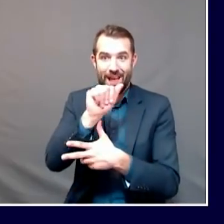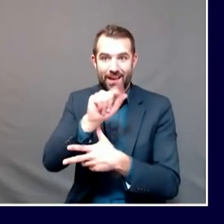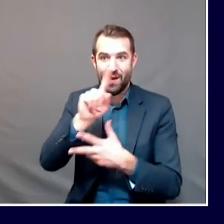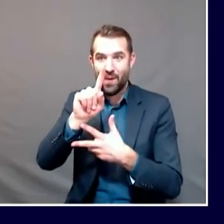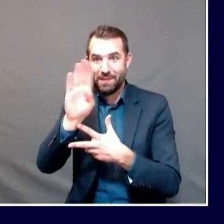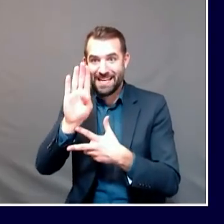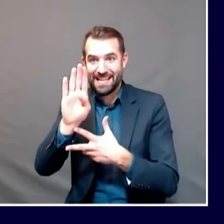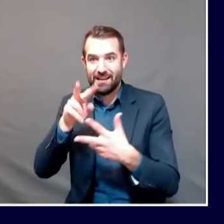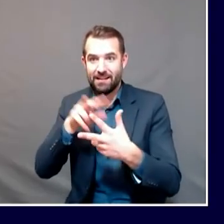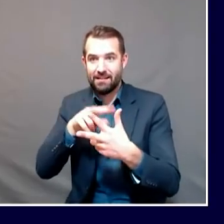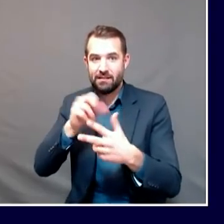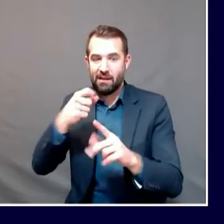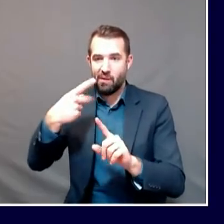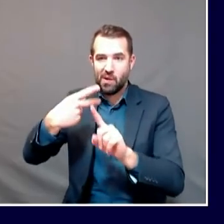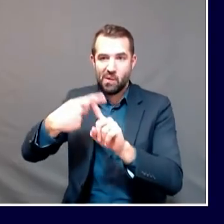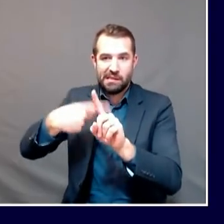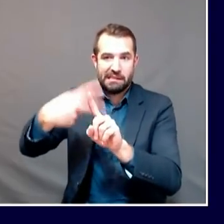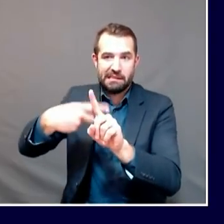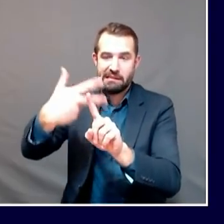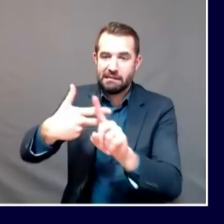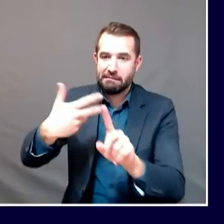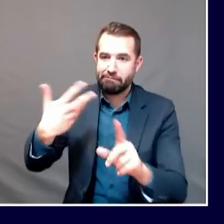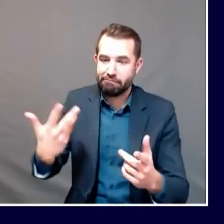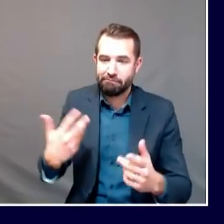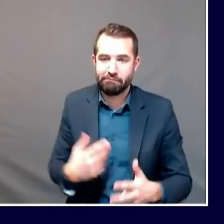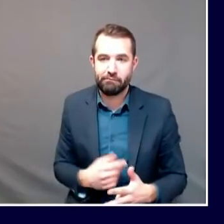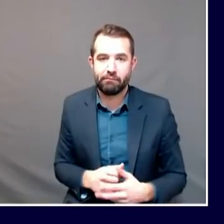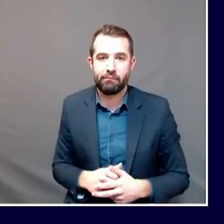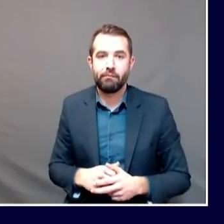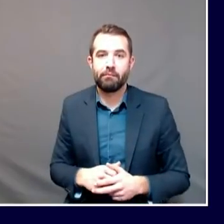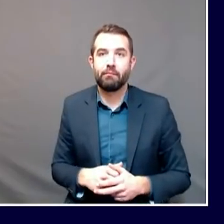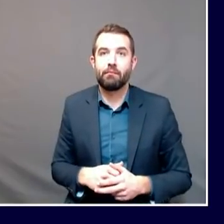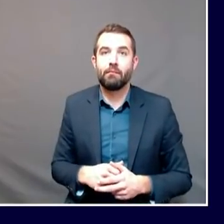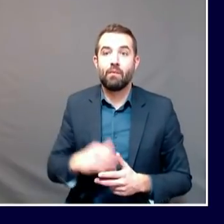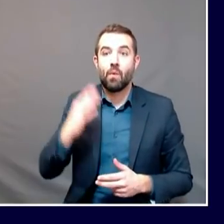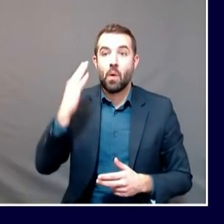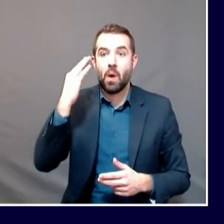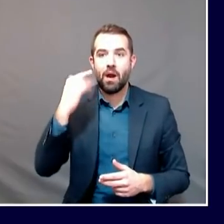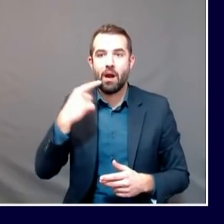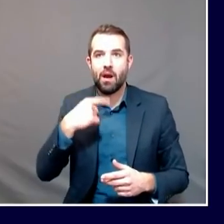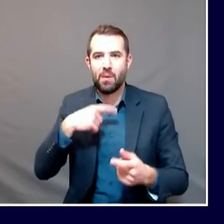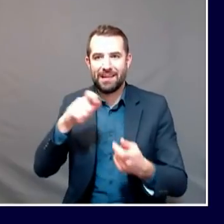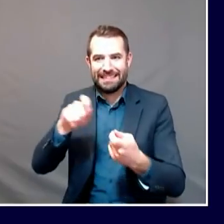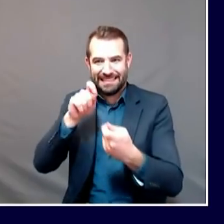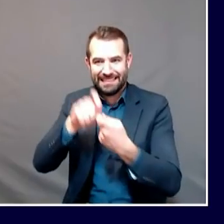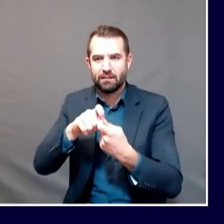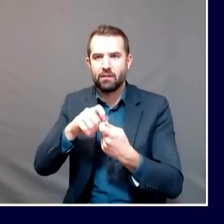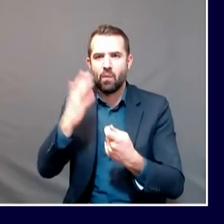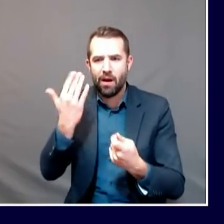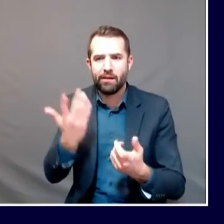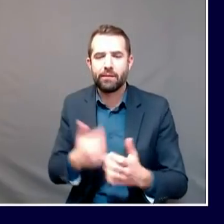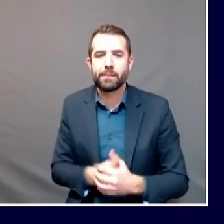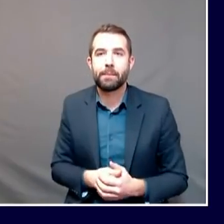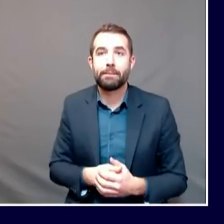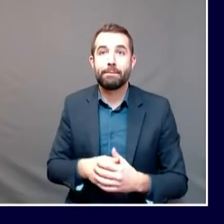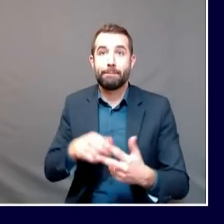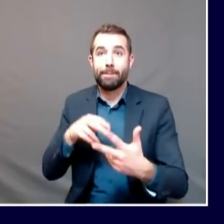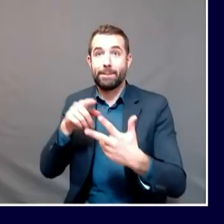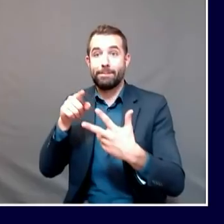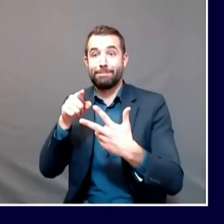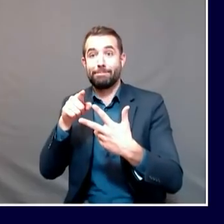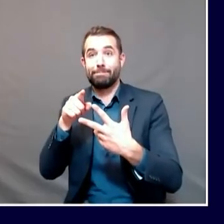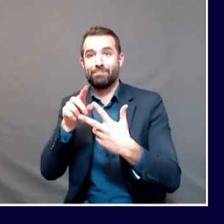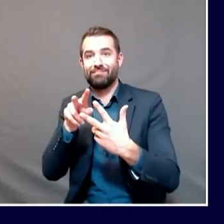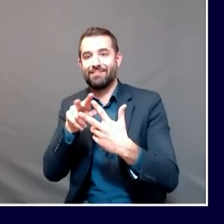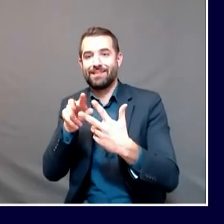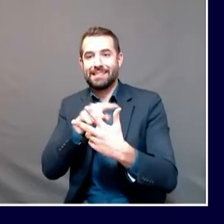1B. The reason I don't have a more firm timeline is that the estimates of how much vaccine is